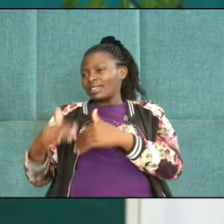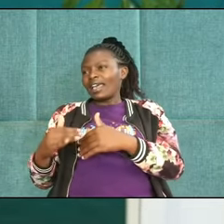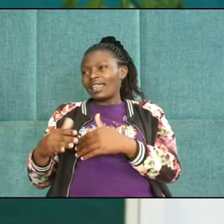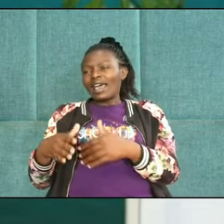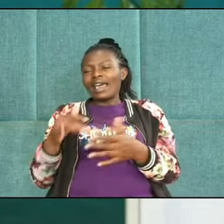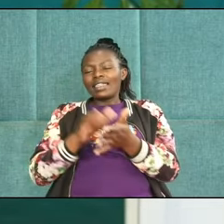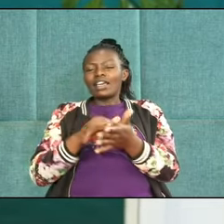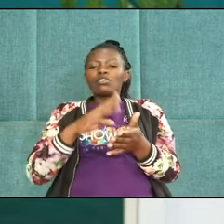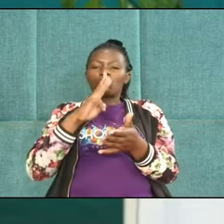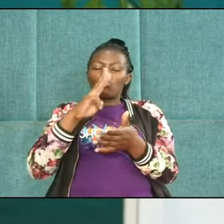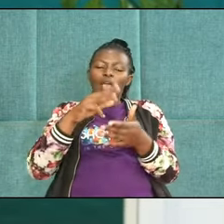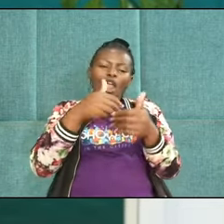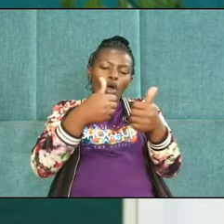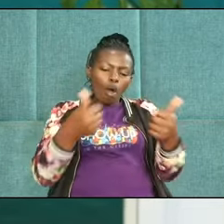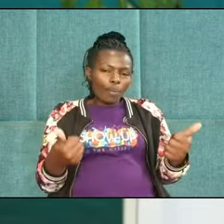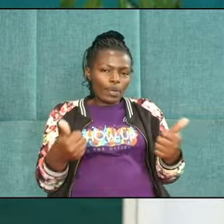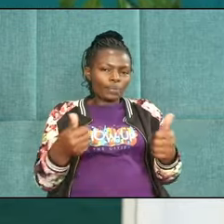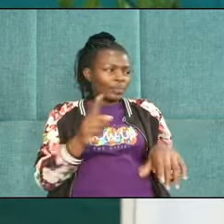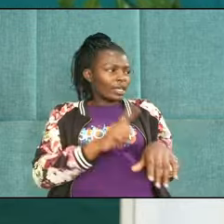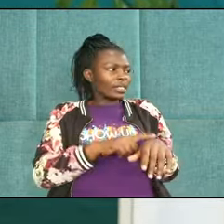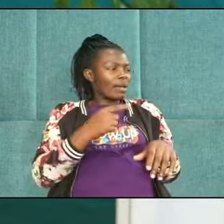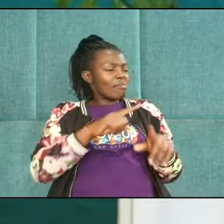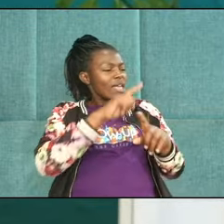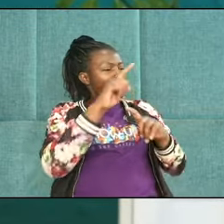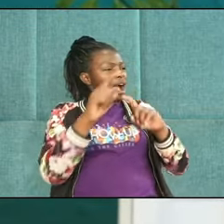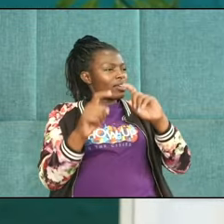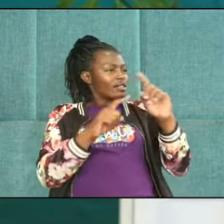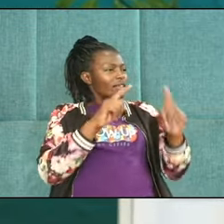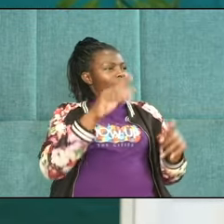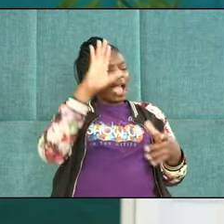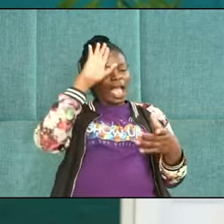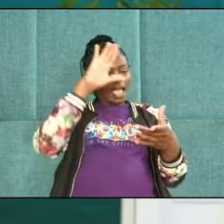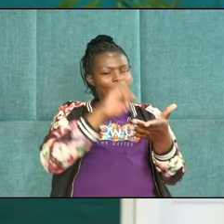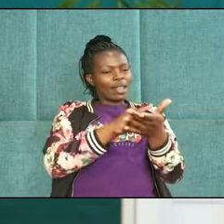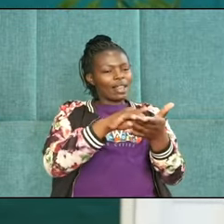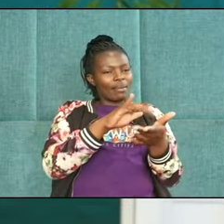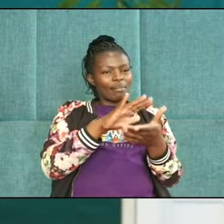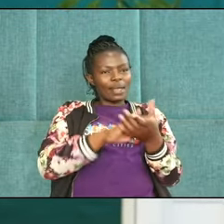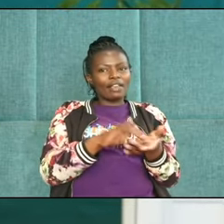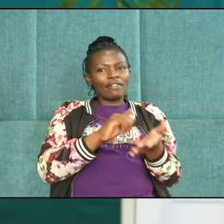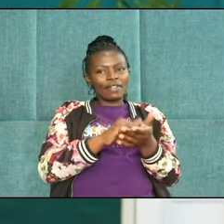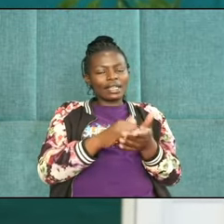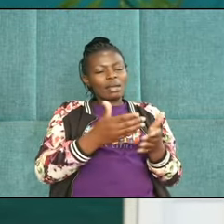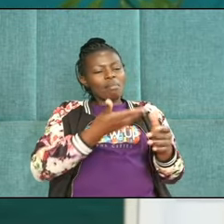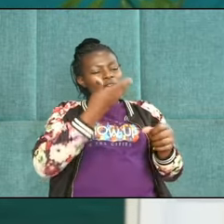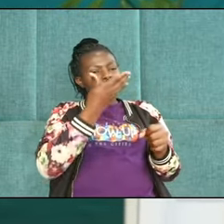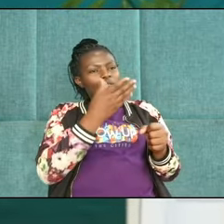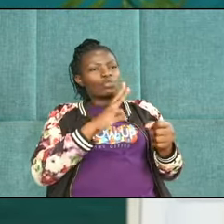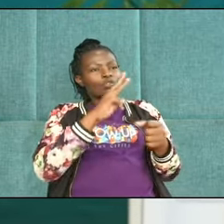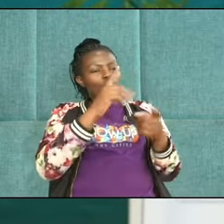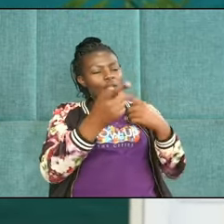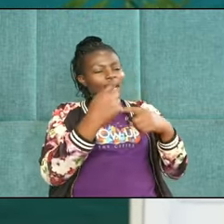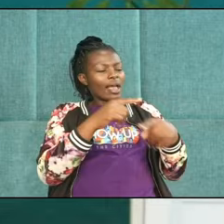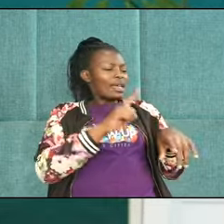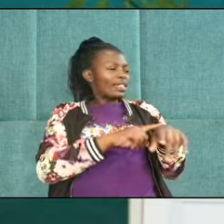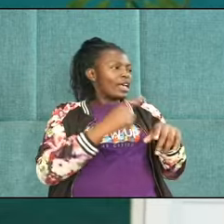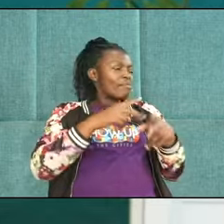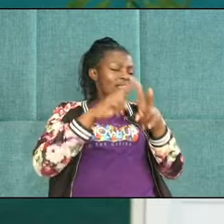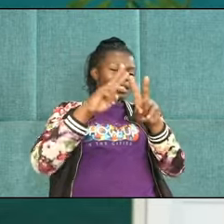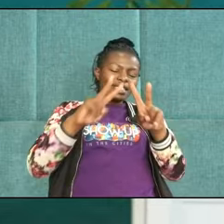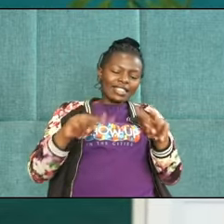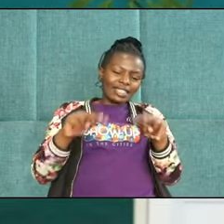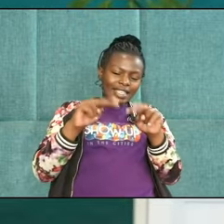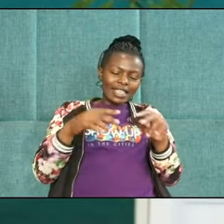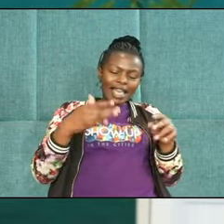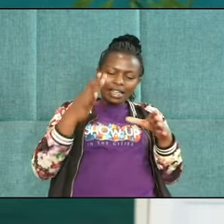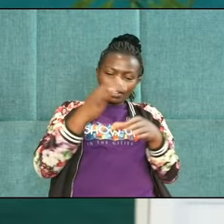I ask, I believe that my response will come. When I seek, I